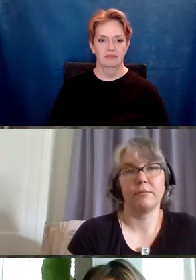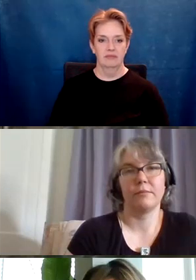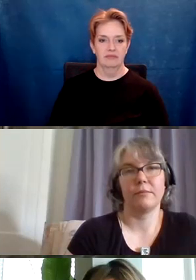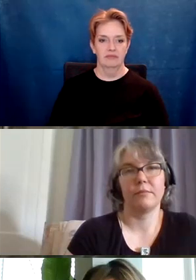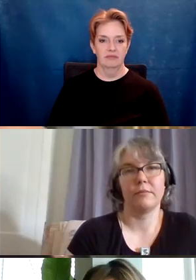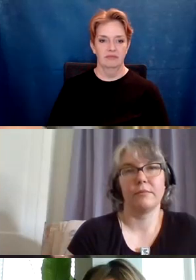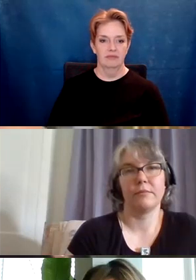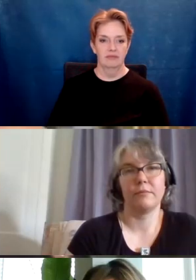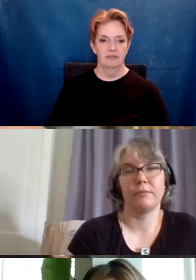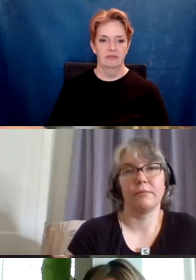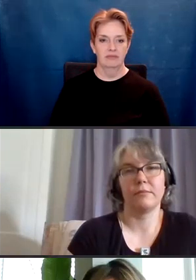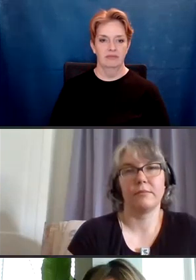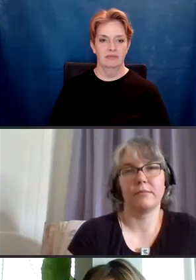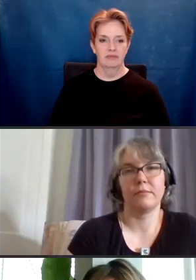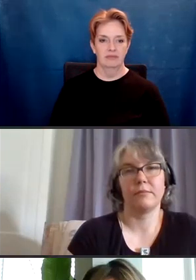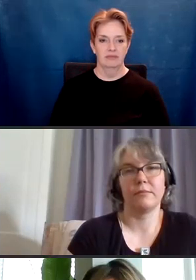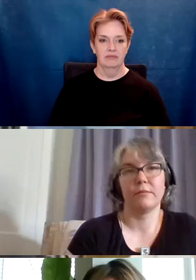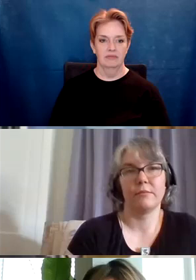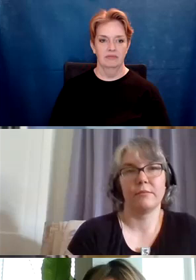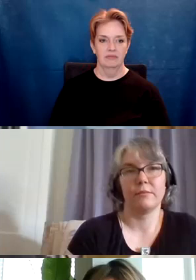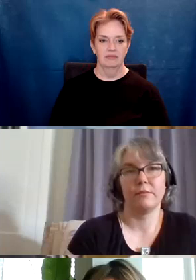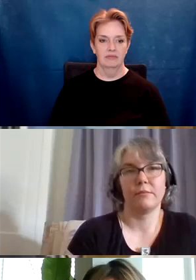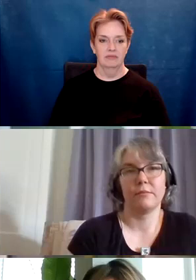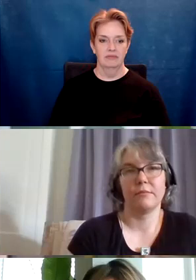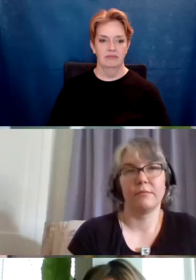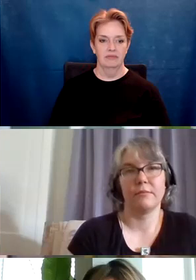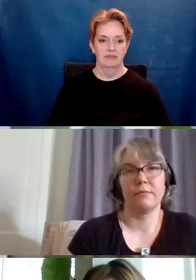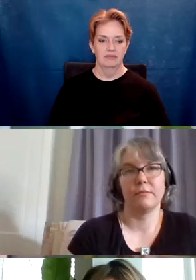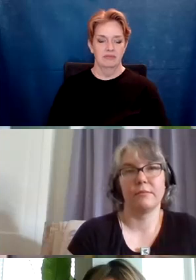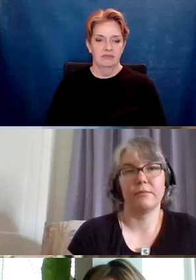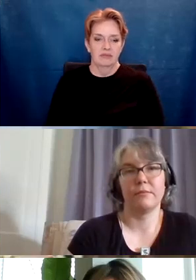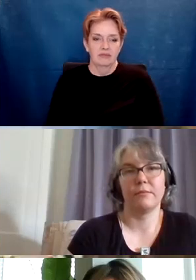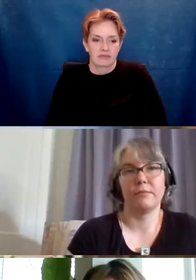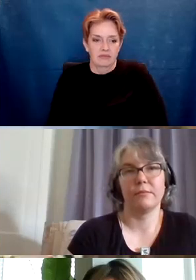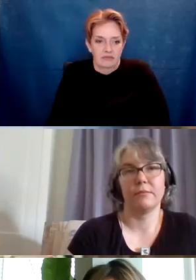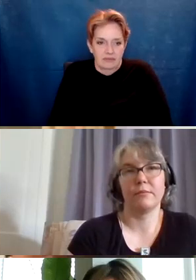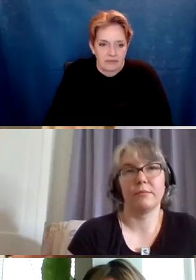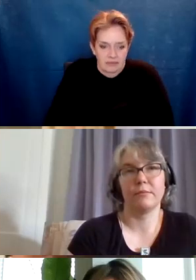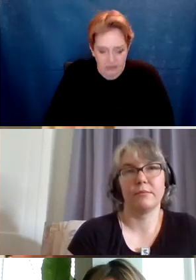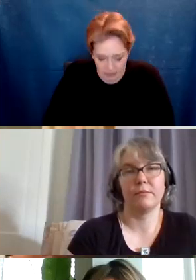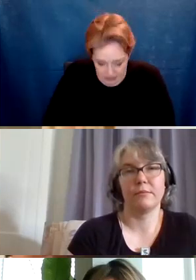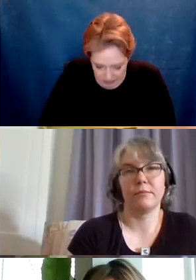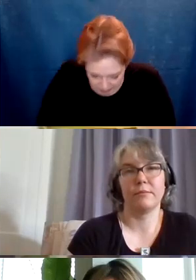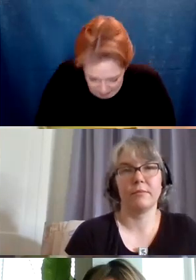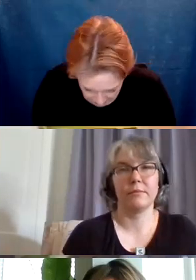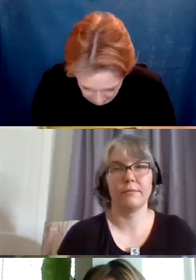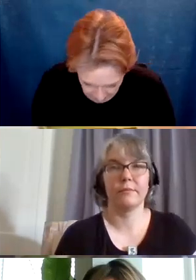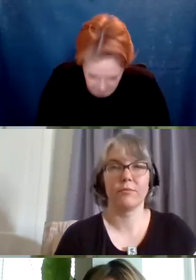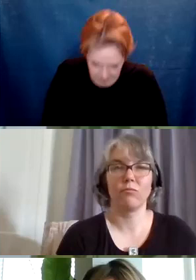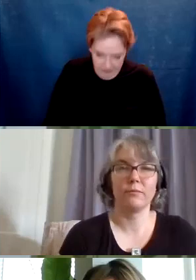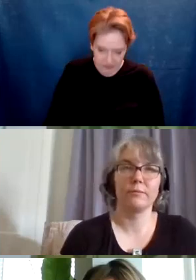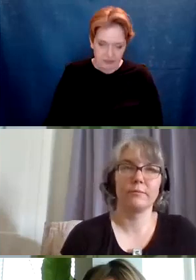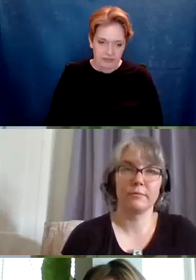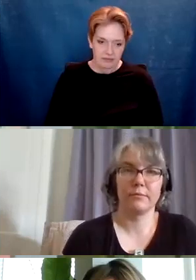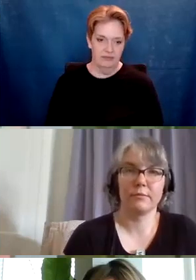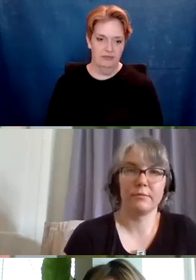After a celebratory evening at the W&P studio, where the who's who of Houston art scene came to see Clementine Hunter's